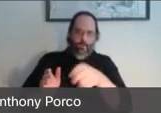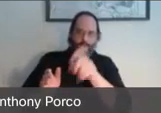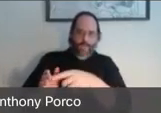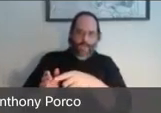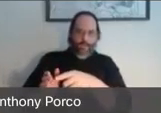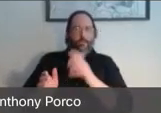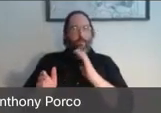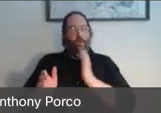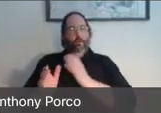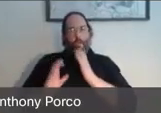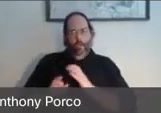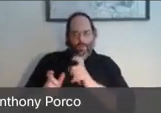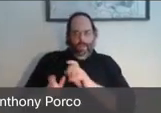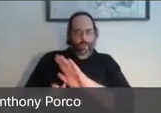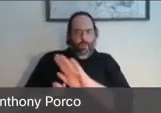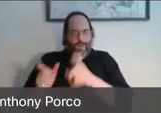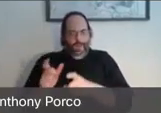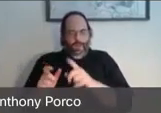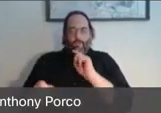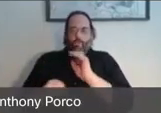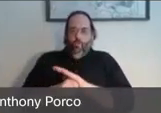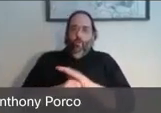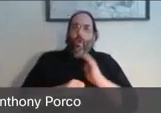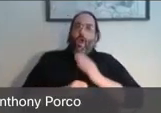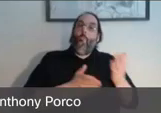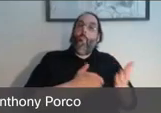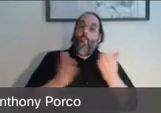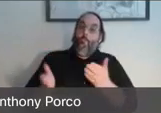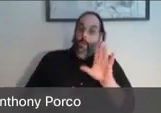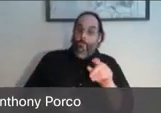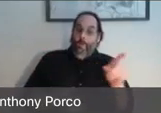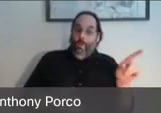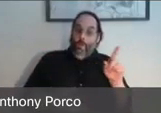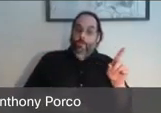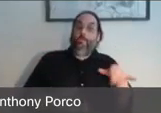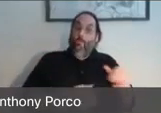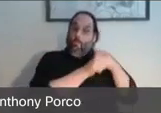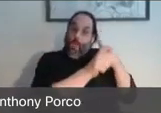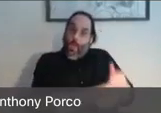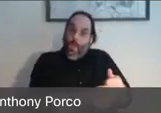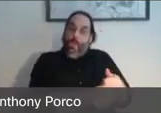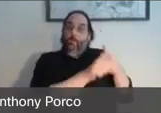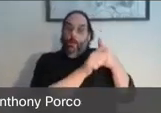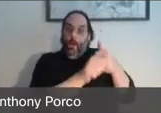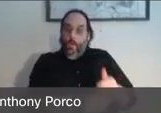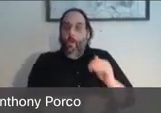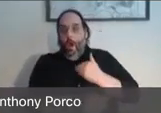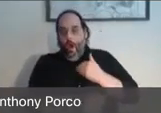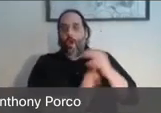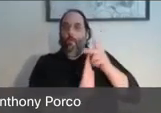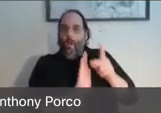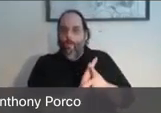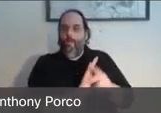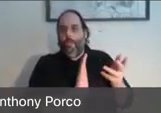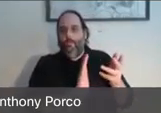our participants and to assure that our providers stay in compliance and follow our policies and